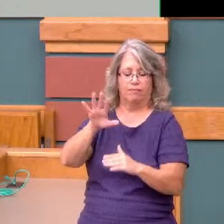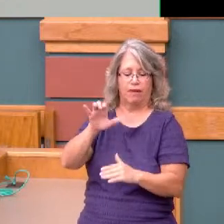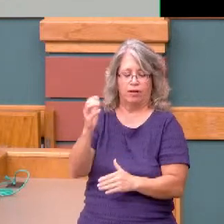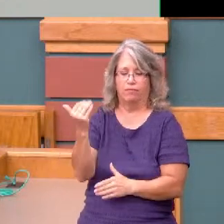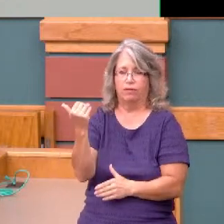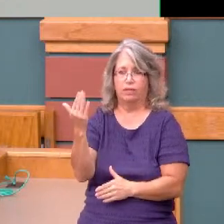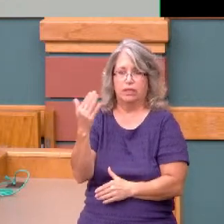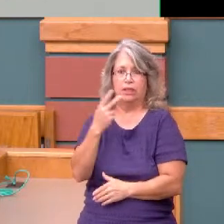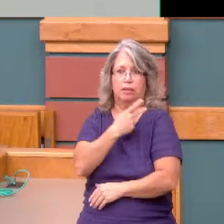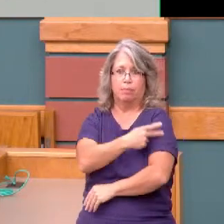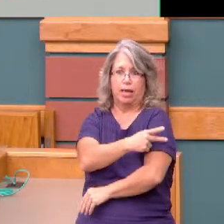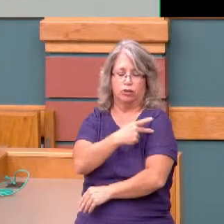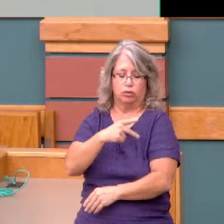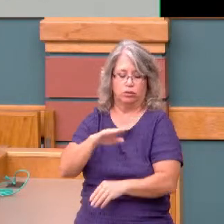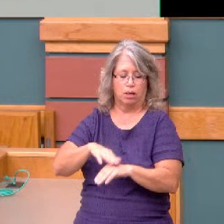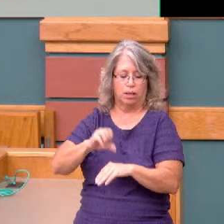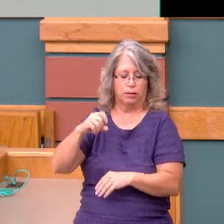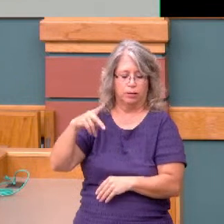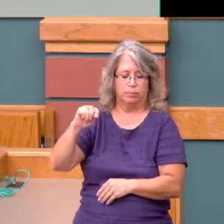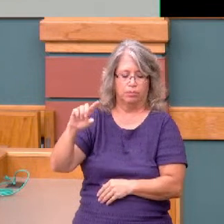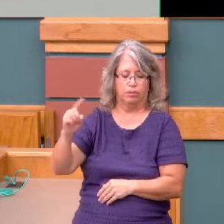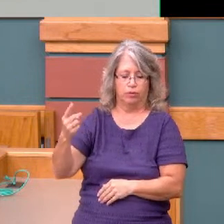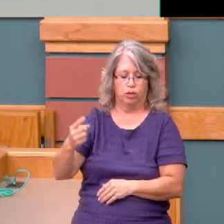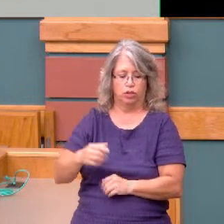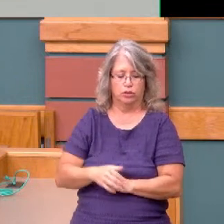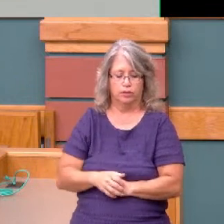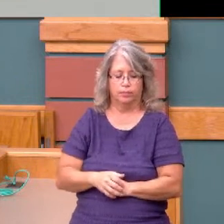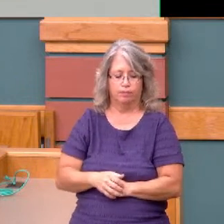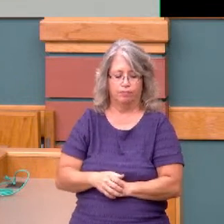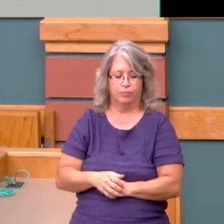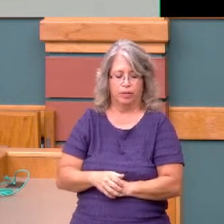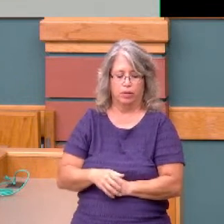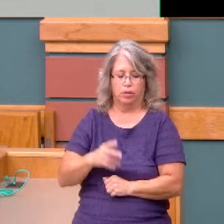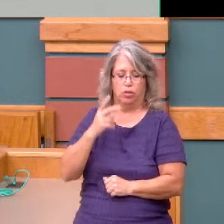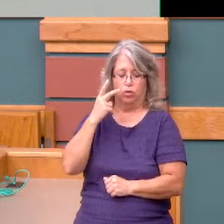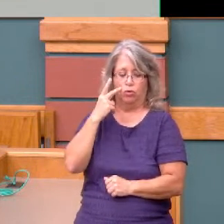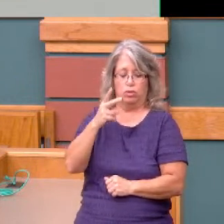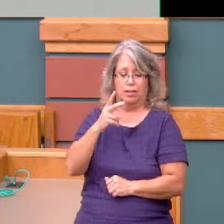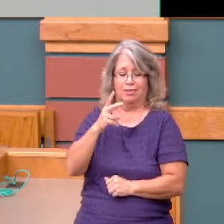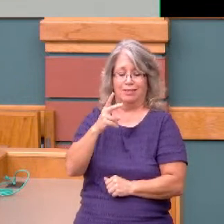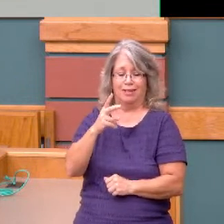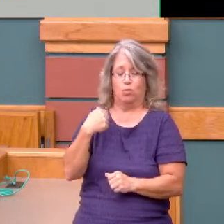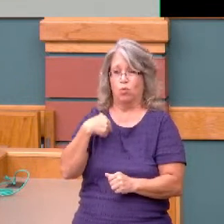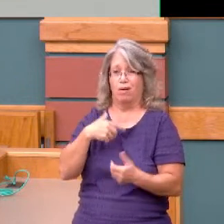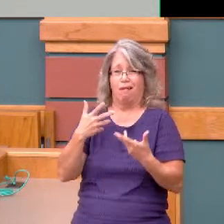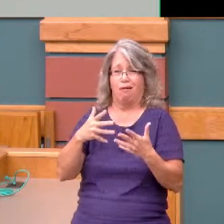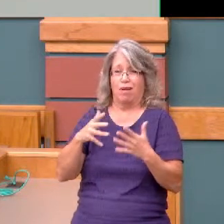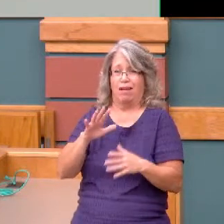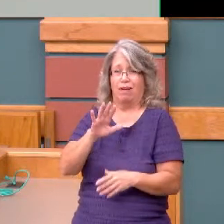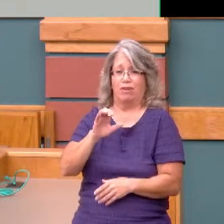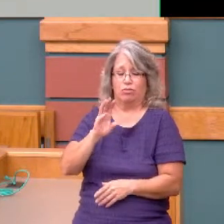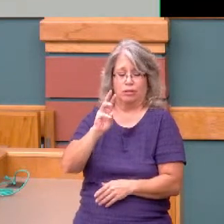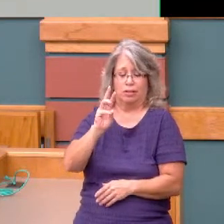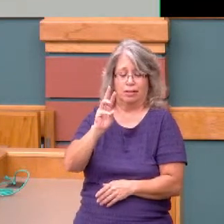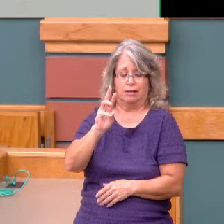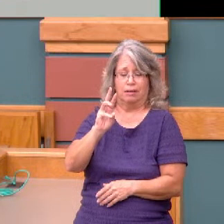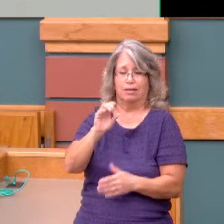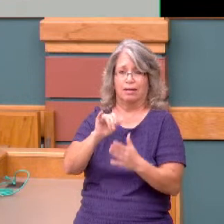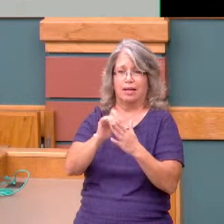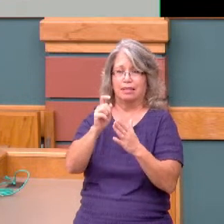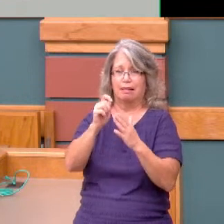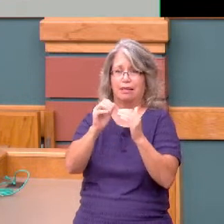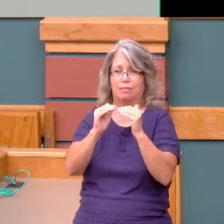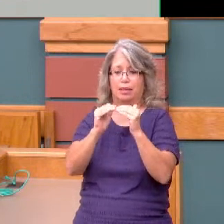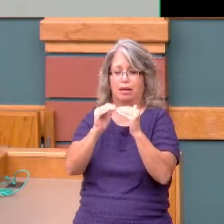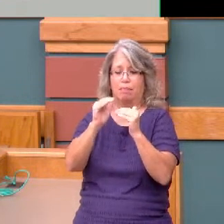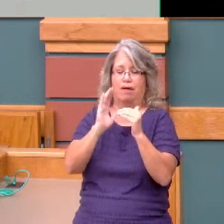which, as I said earlier, is already at 516, just a little bit higher than the predicted peak here.